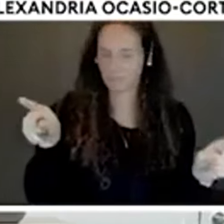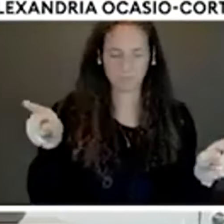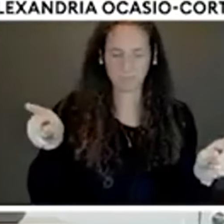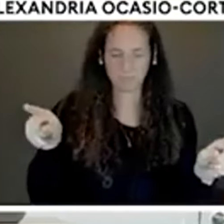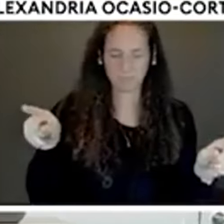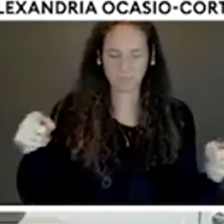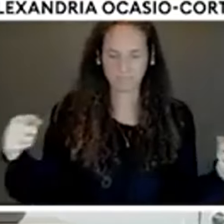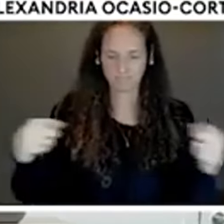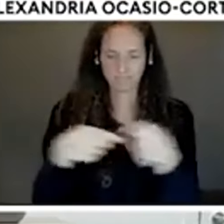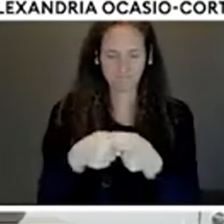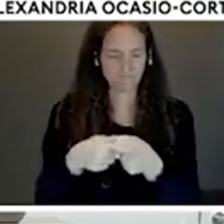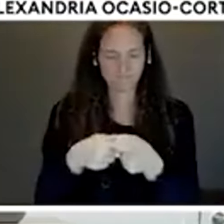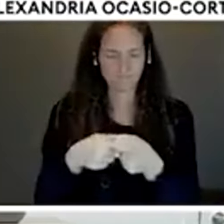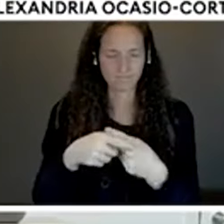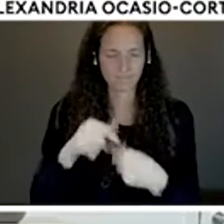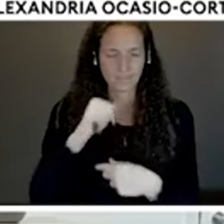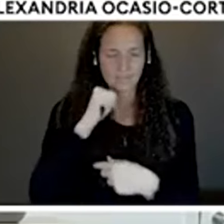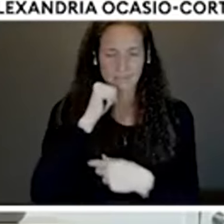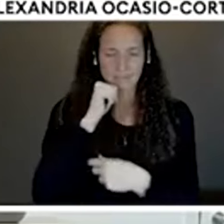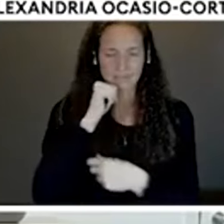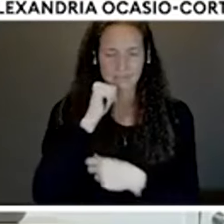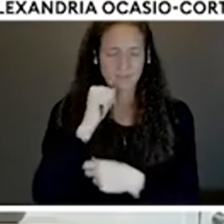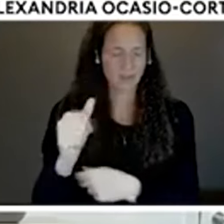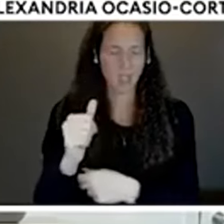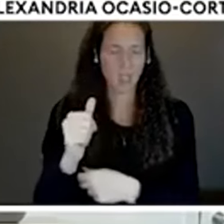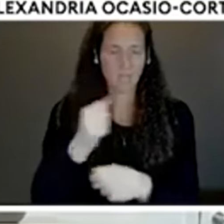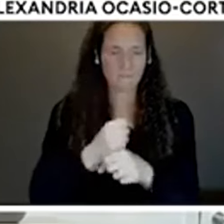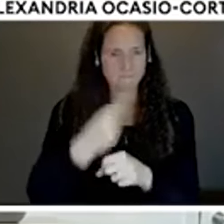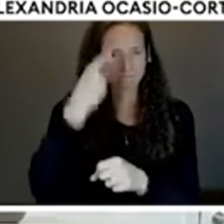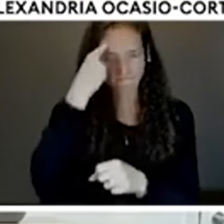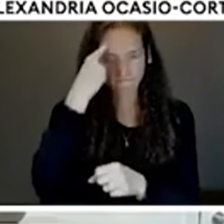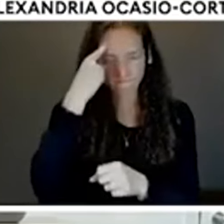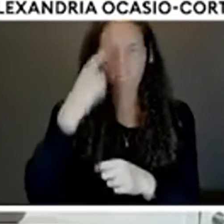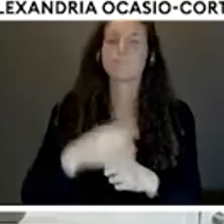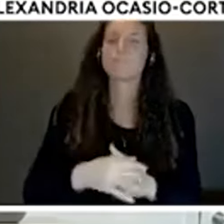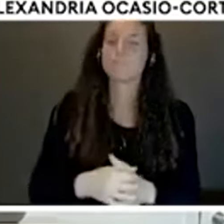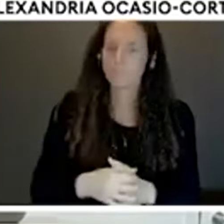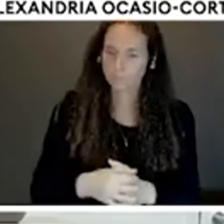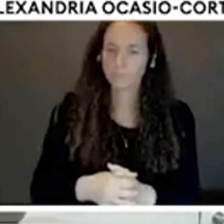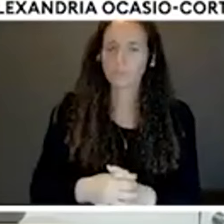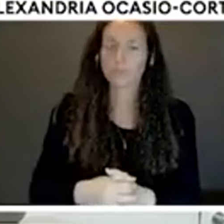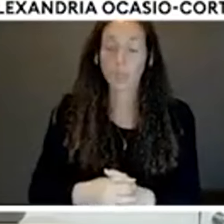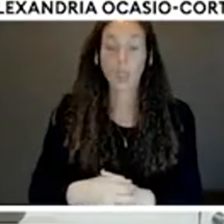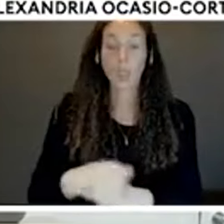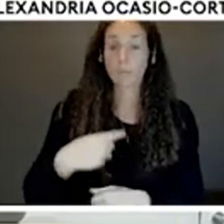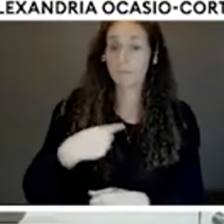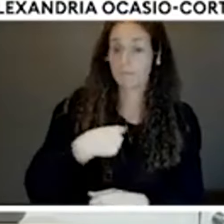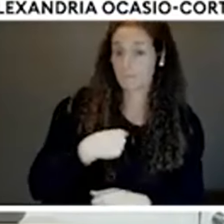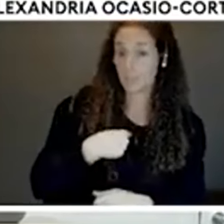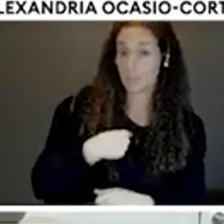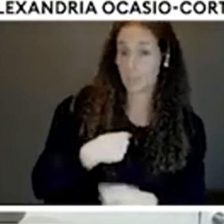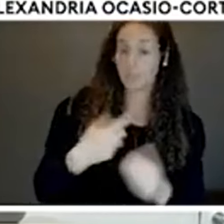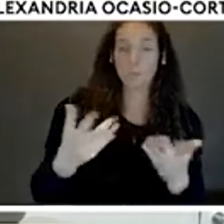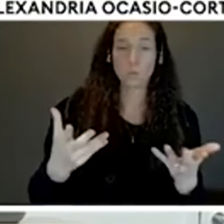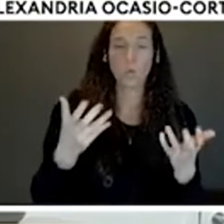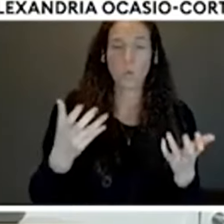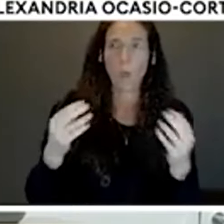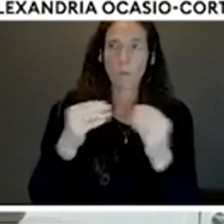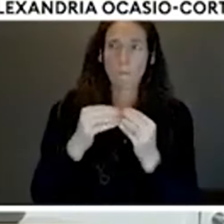that one of the things that I've come out for is for more transparency around that, because